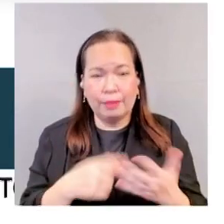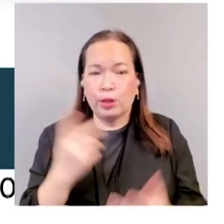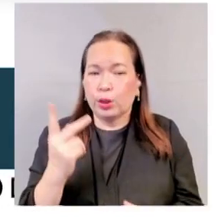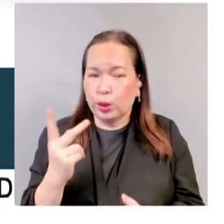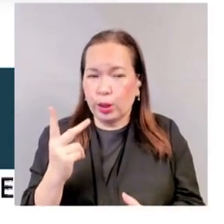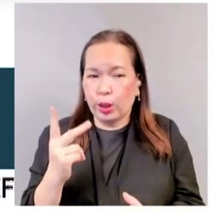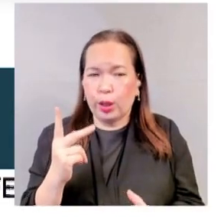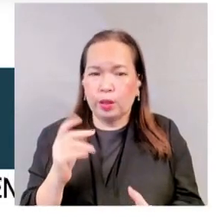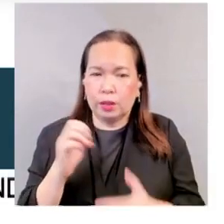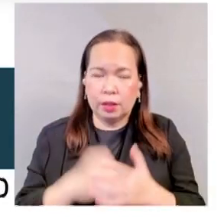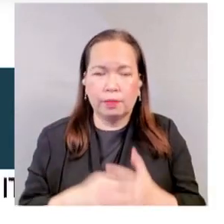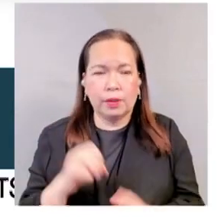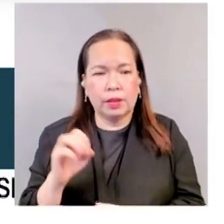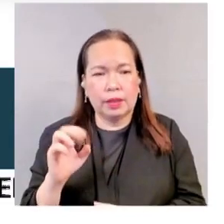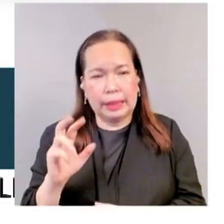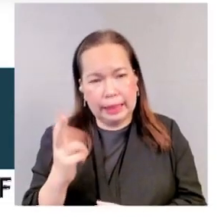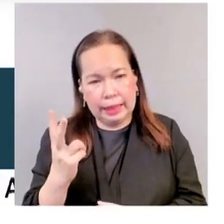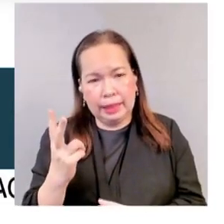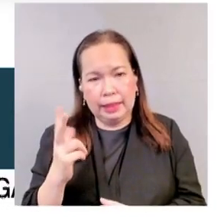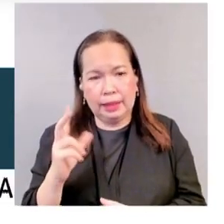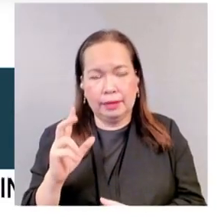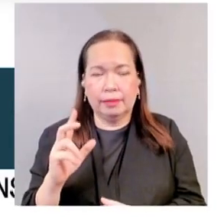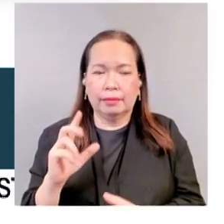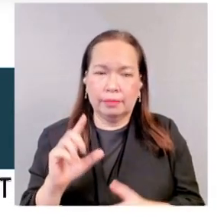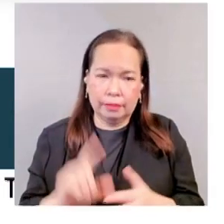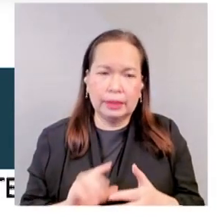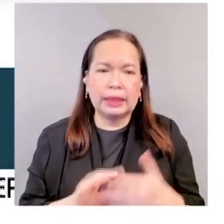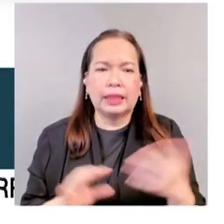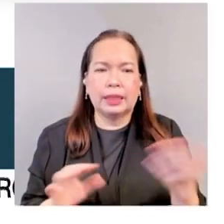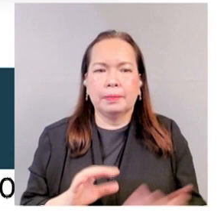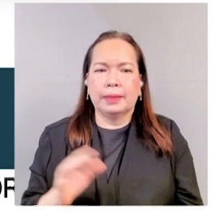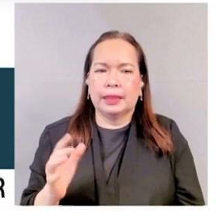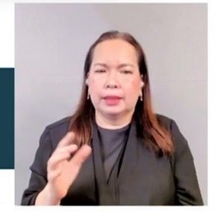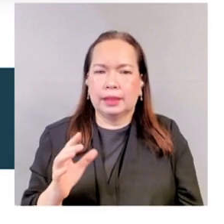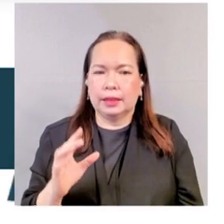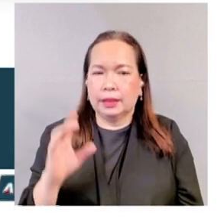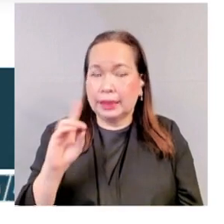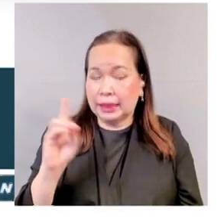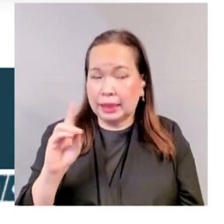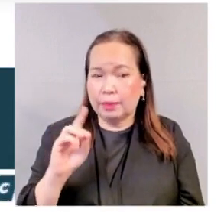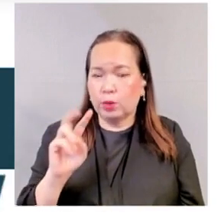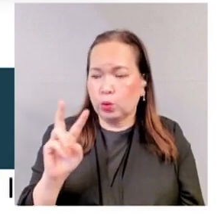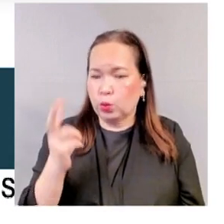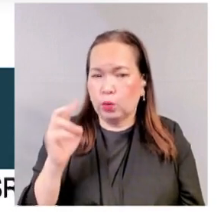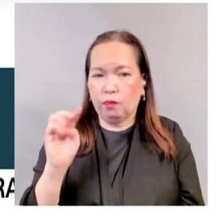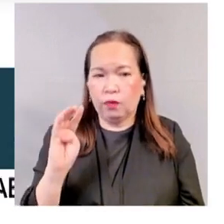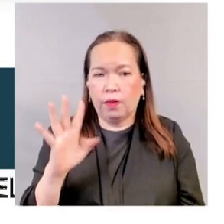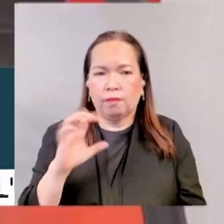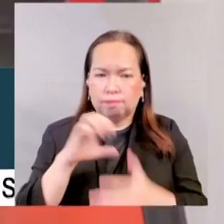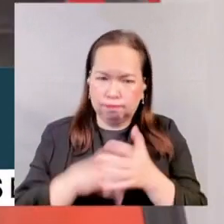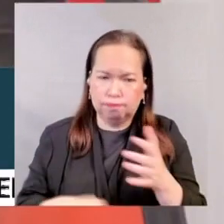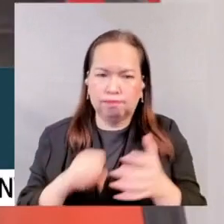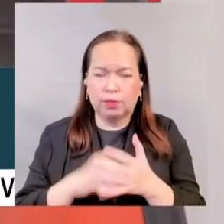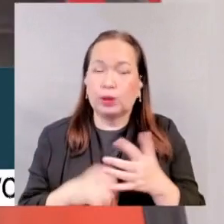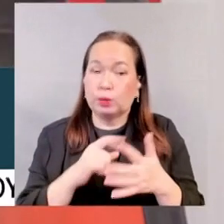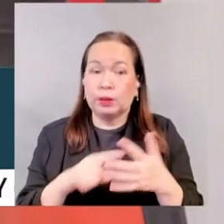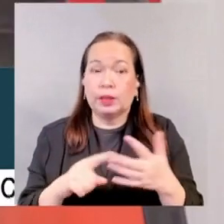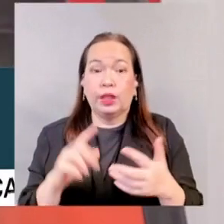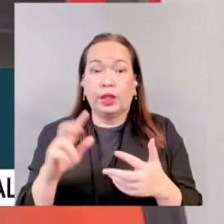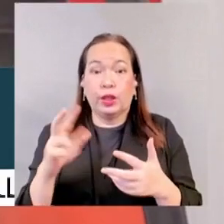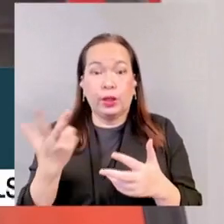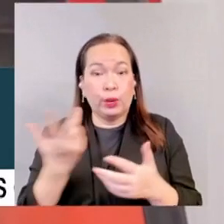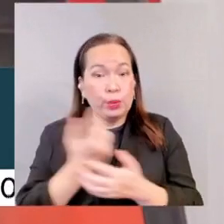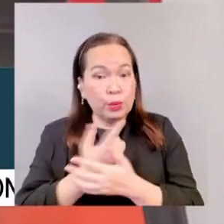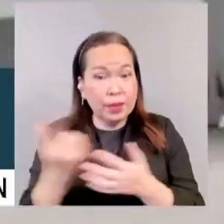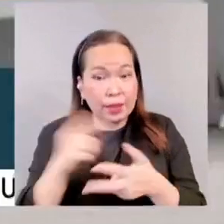by 3 pesos. A liter of diesel will also see a 2 peso and 45 centavo markdown. This is the third straight week of oil